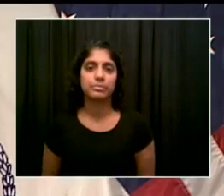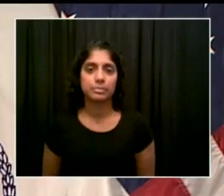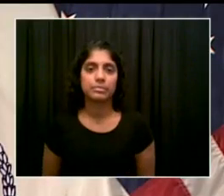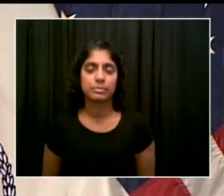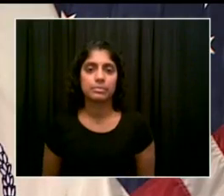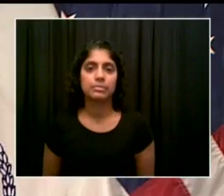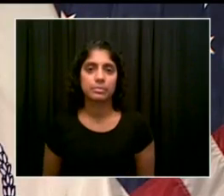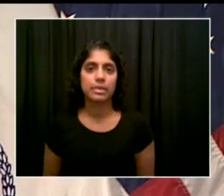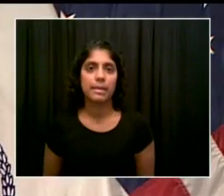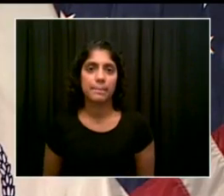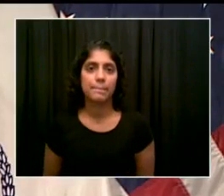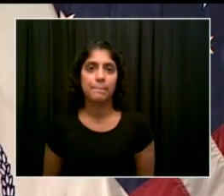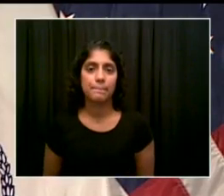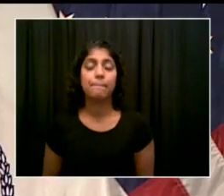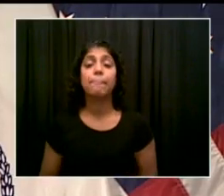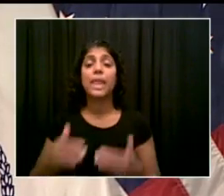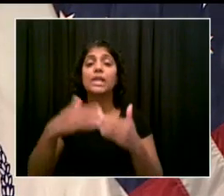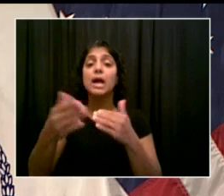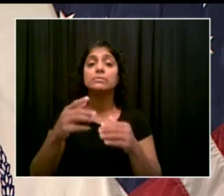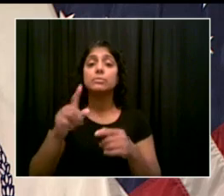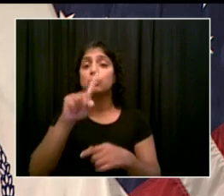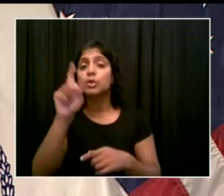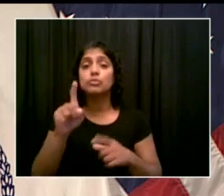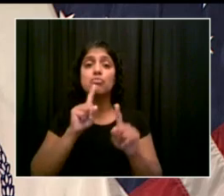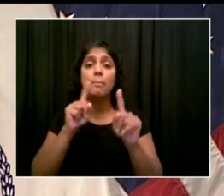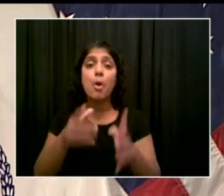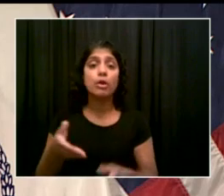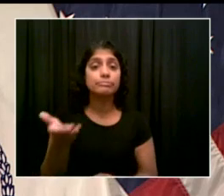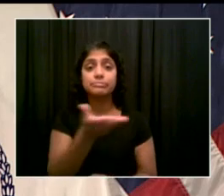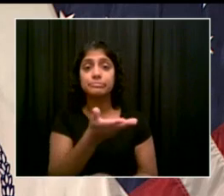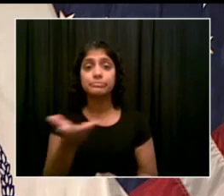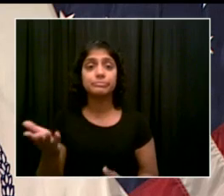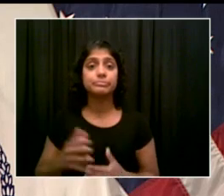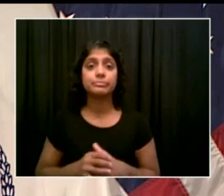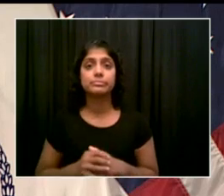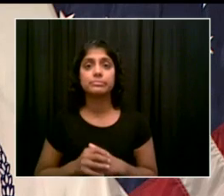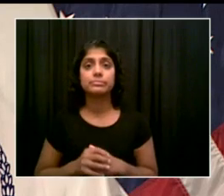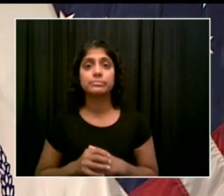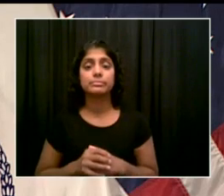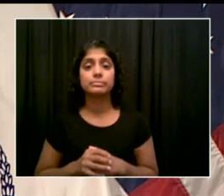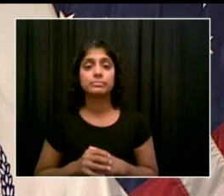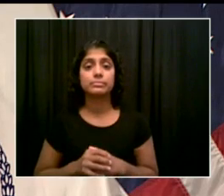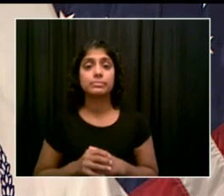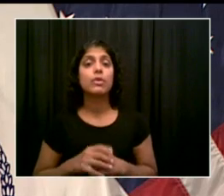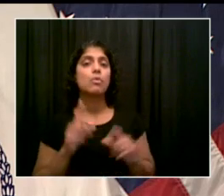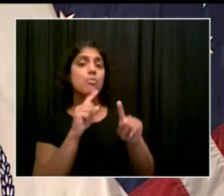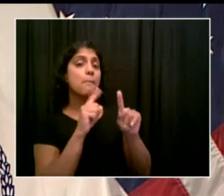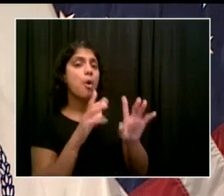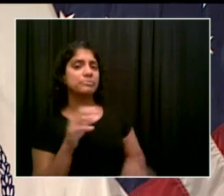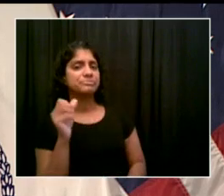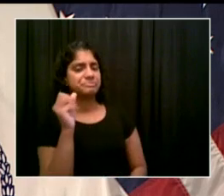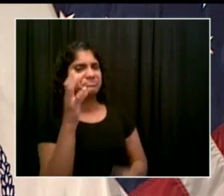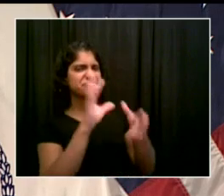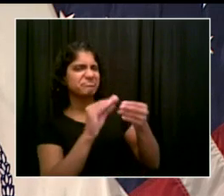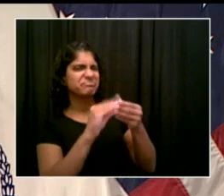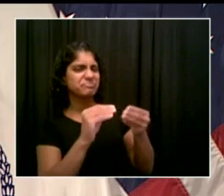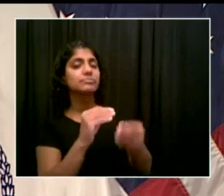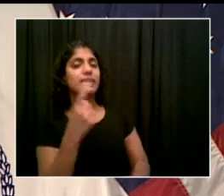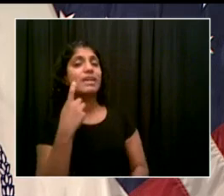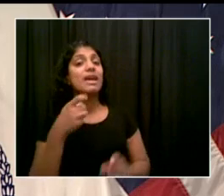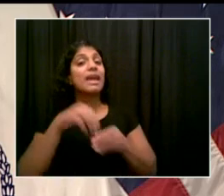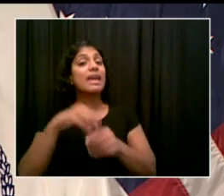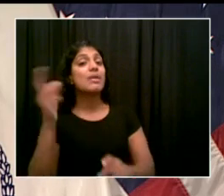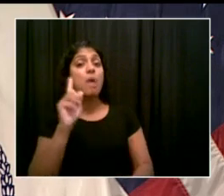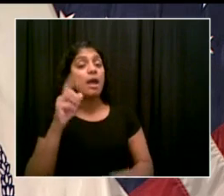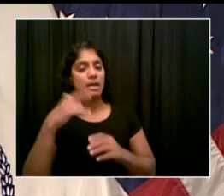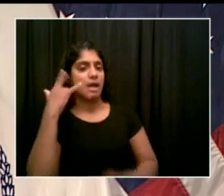step requiring all municipal employees to be vaccinated. So why would New York not match that aggressive step?